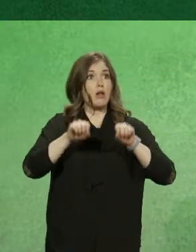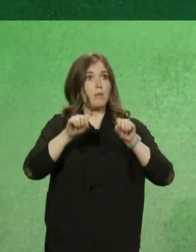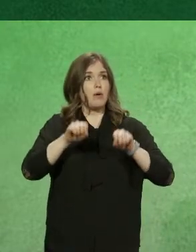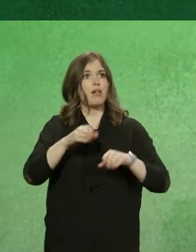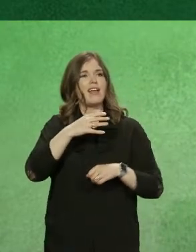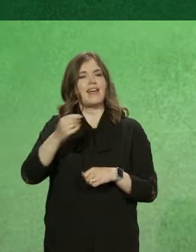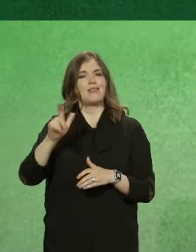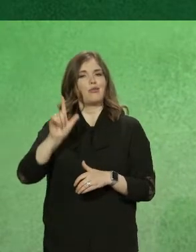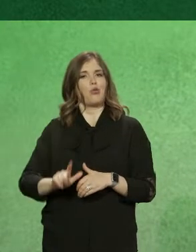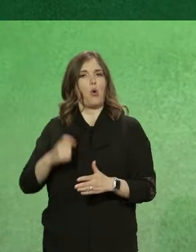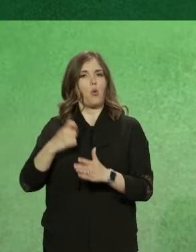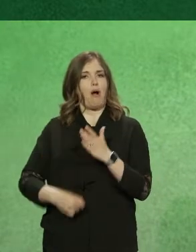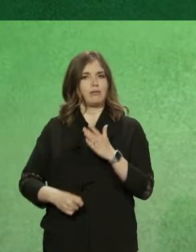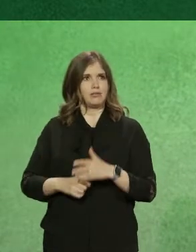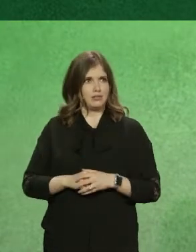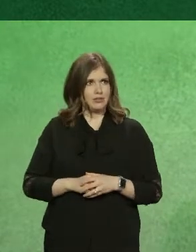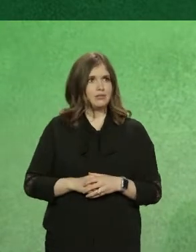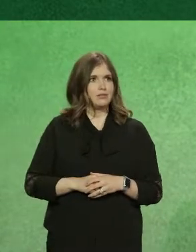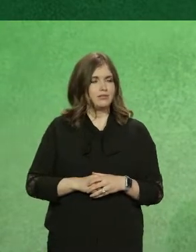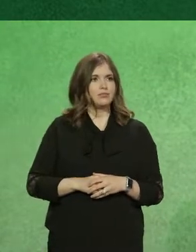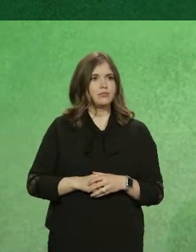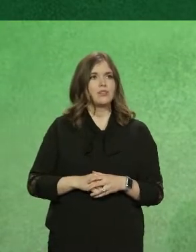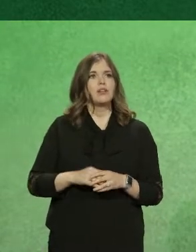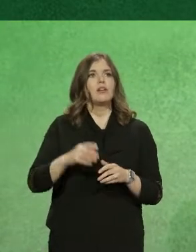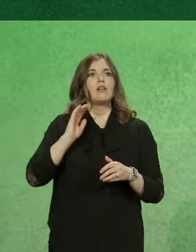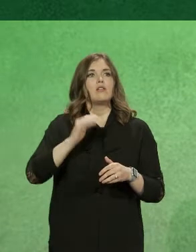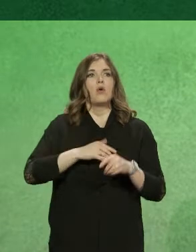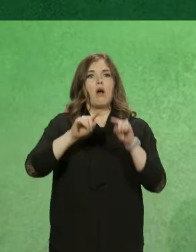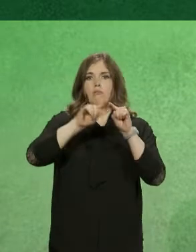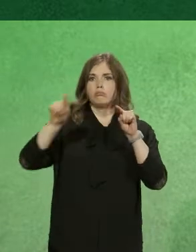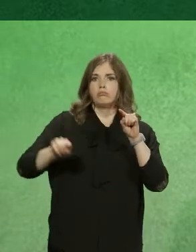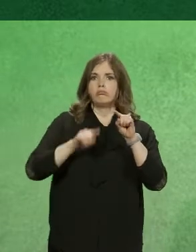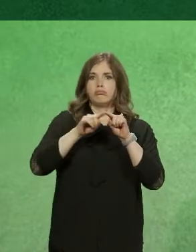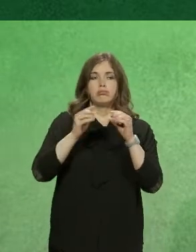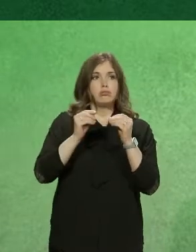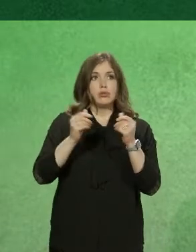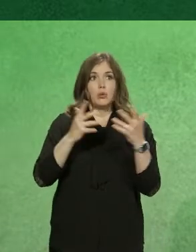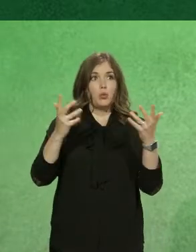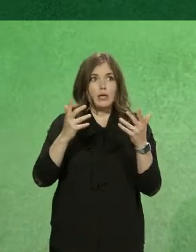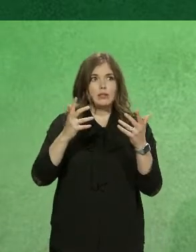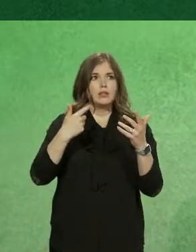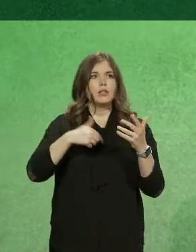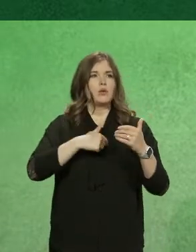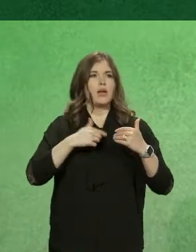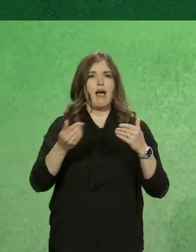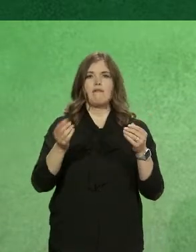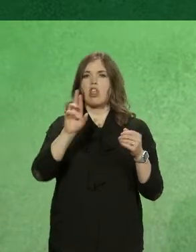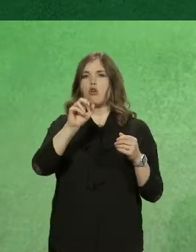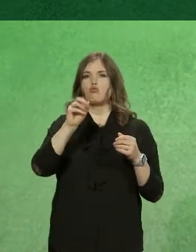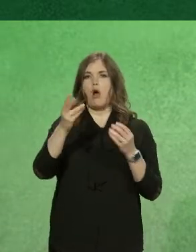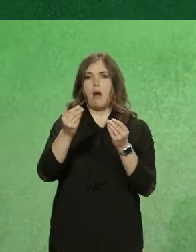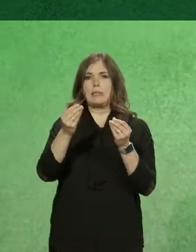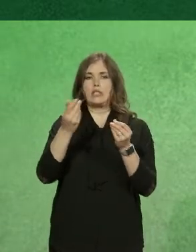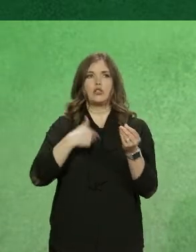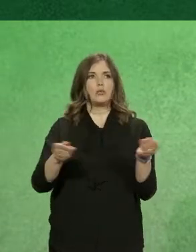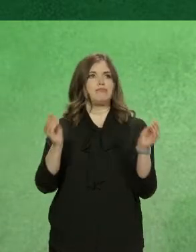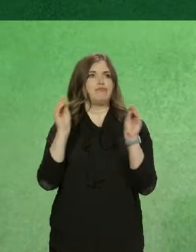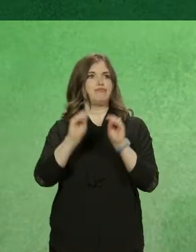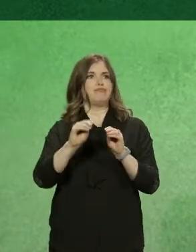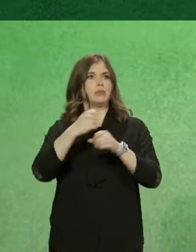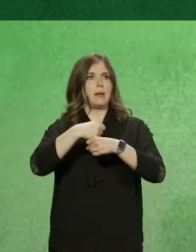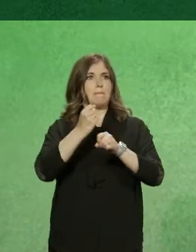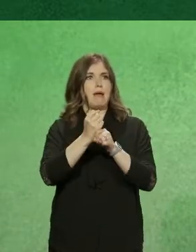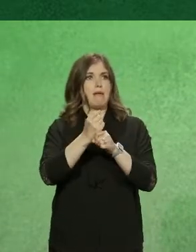cost. A glimpse into our circular solution: we assemble raw materials to make the stove, which is